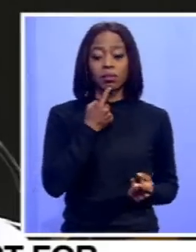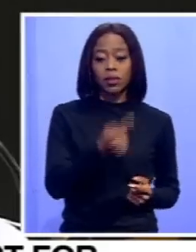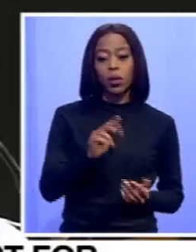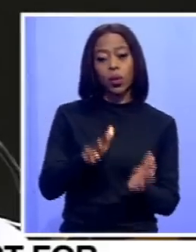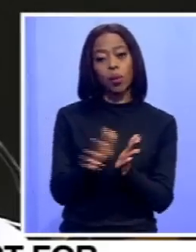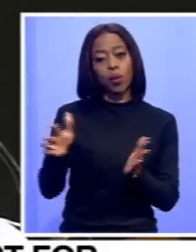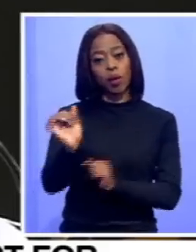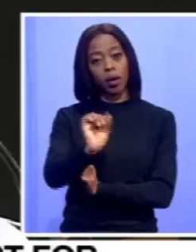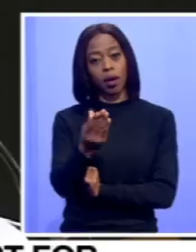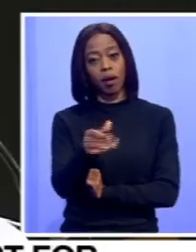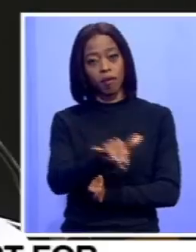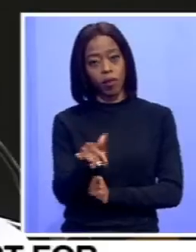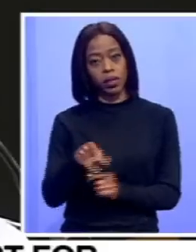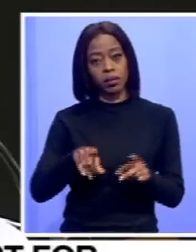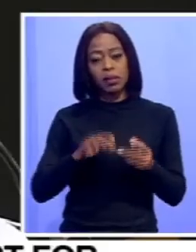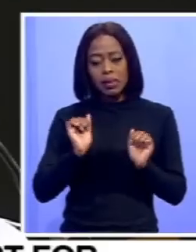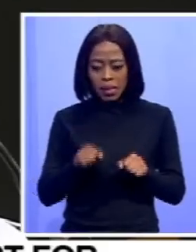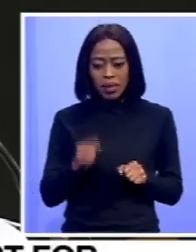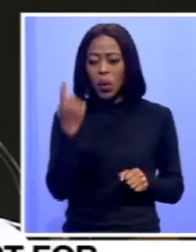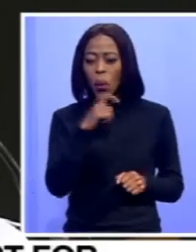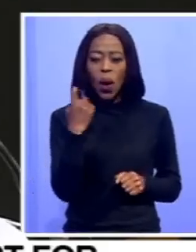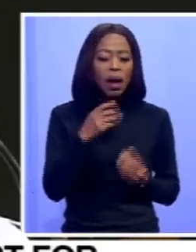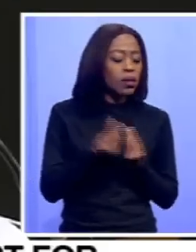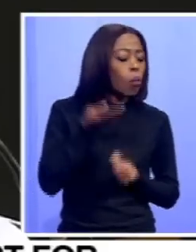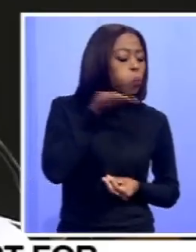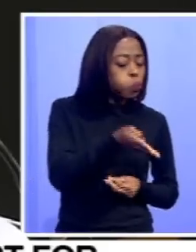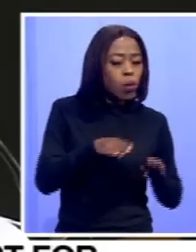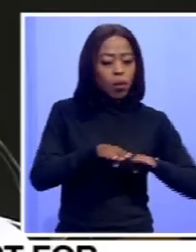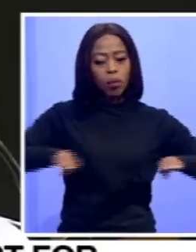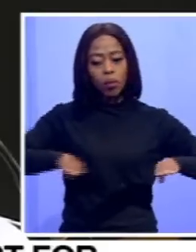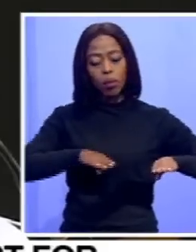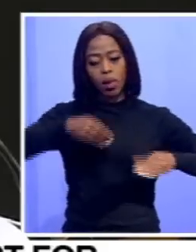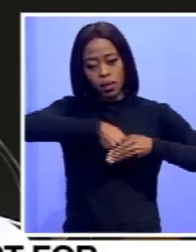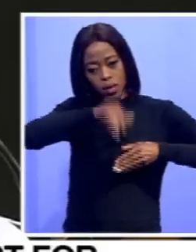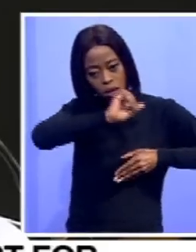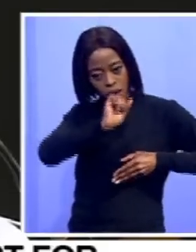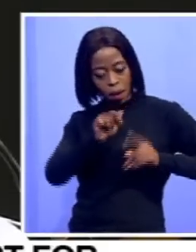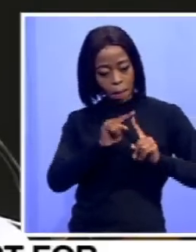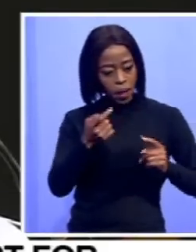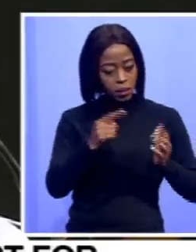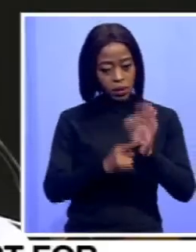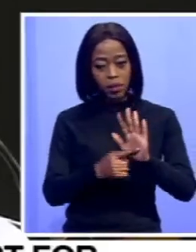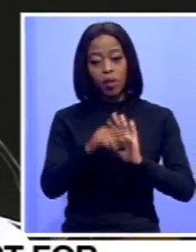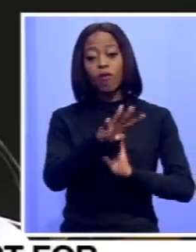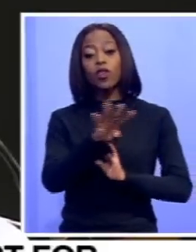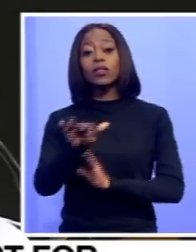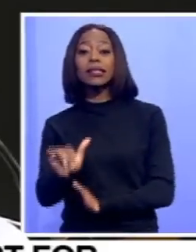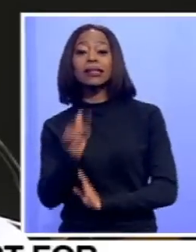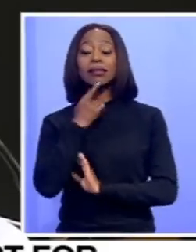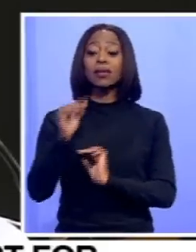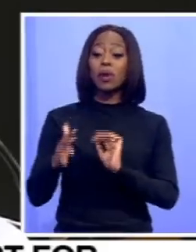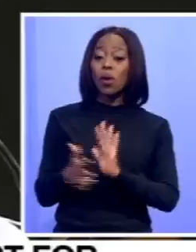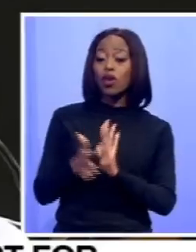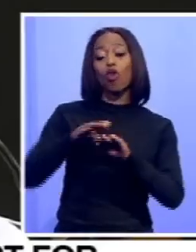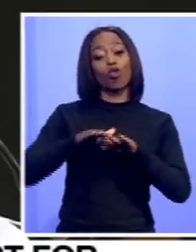the vehicles had. He could see something white on the dashboard of the vehicle in Exhibit 4.6, but could not say whether it was an